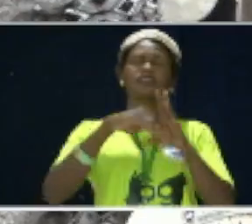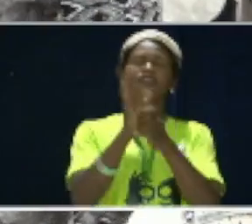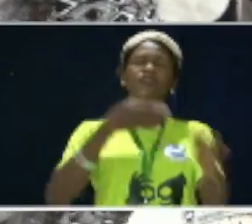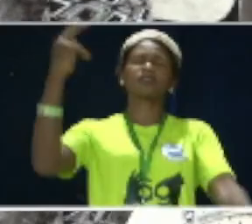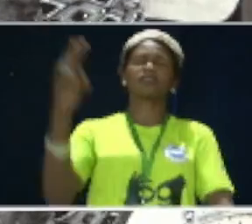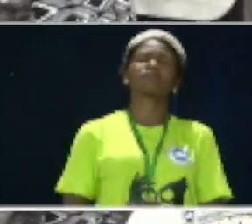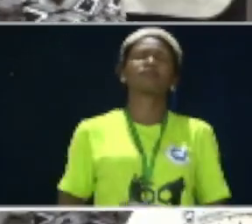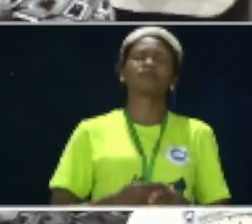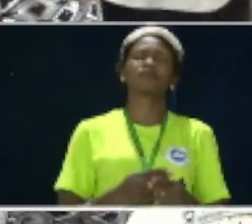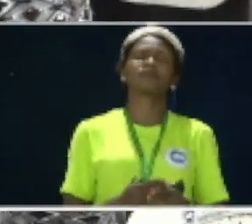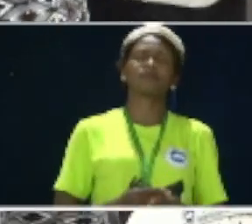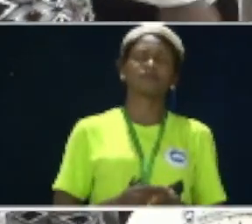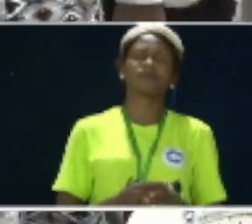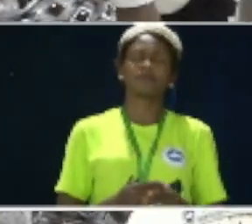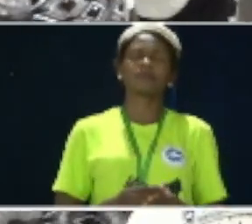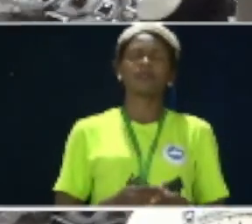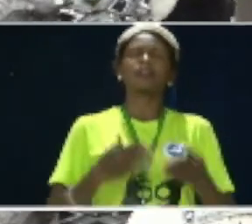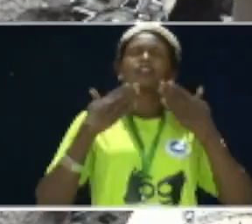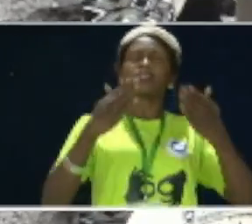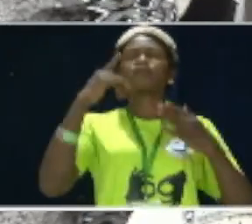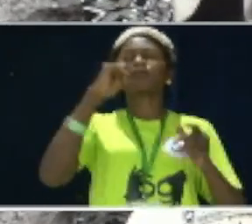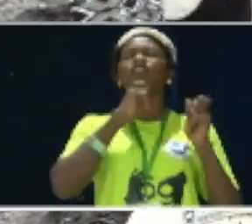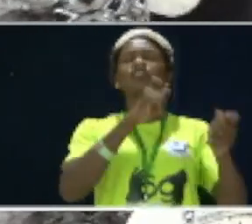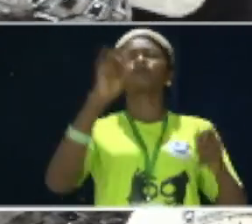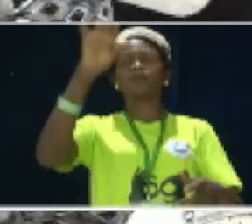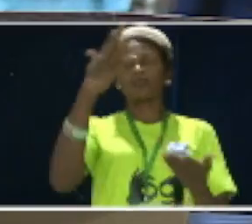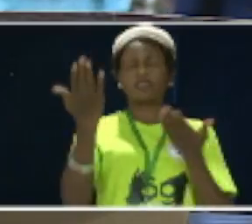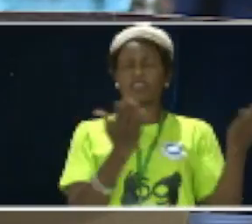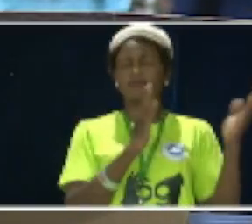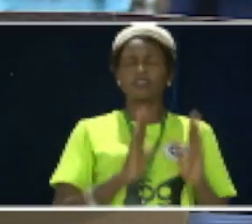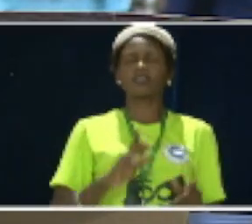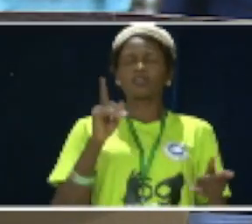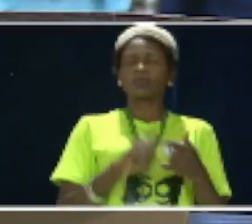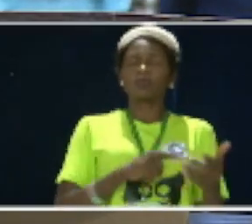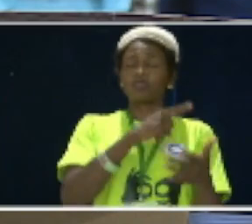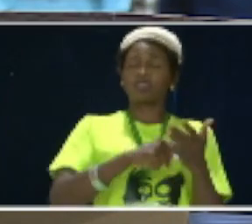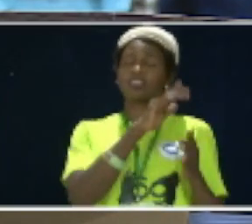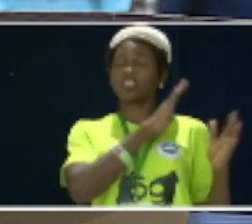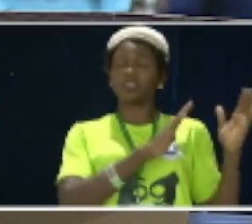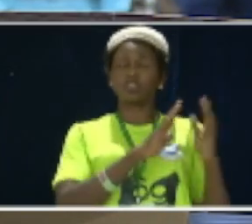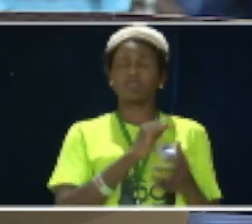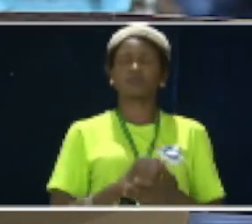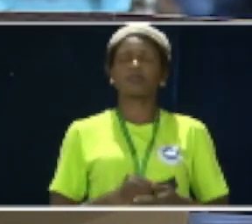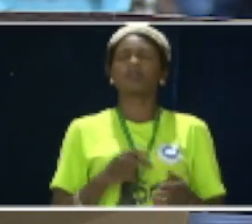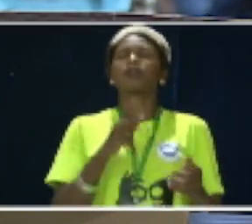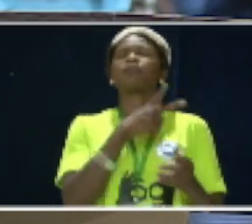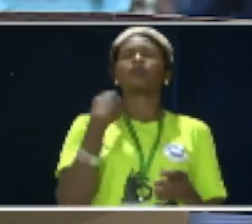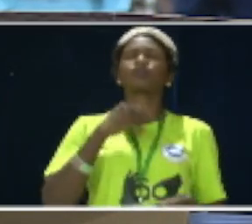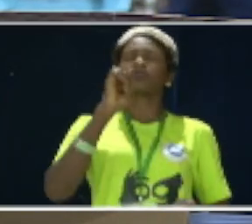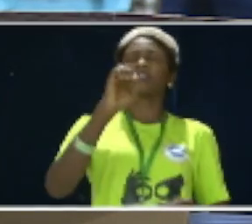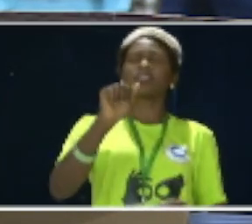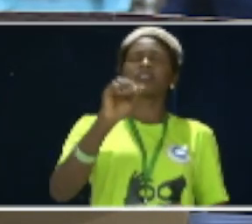name. Thank you for the gift of your servant to this generation, Pastor E.A.